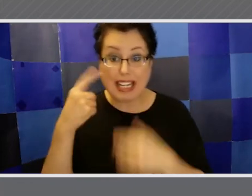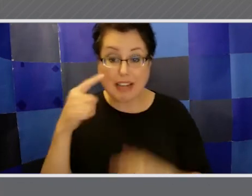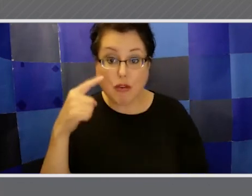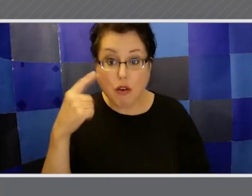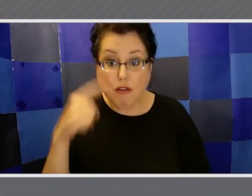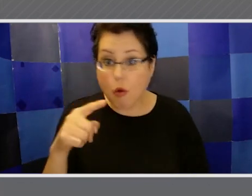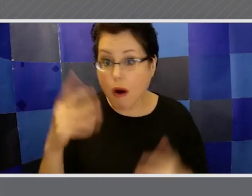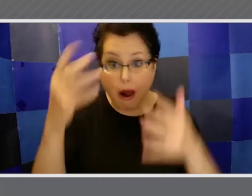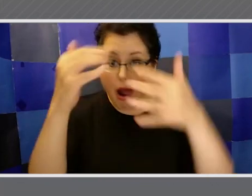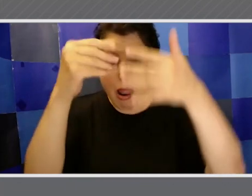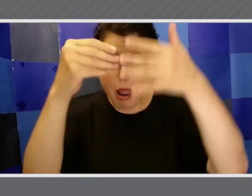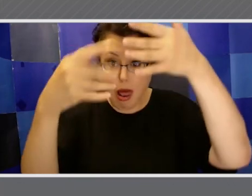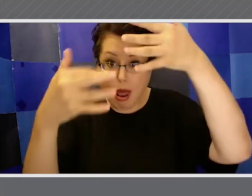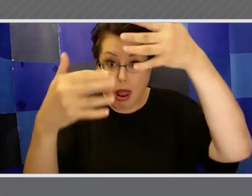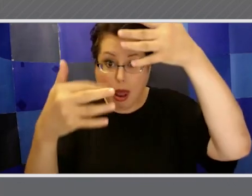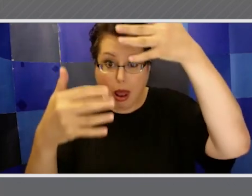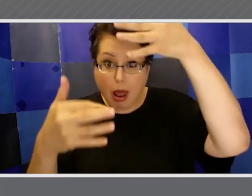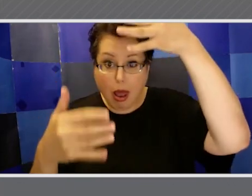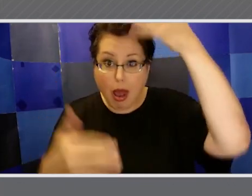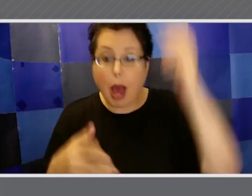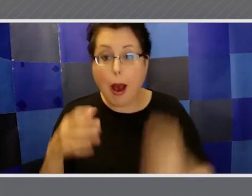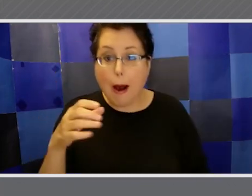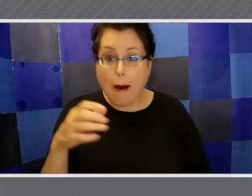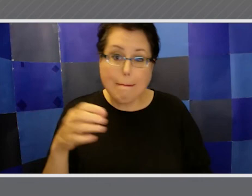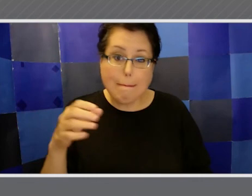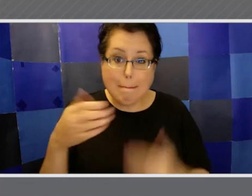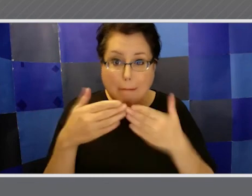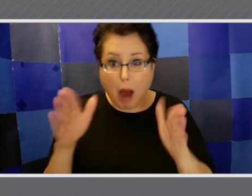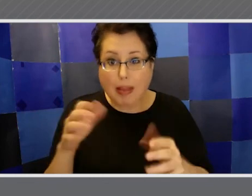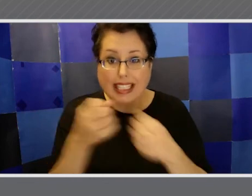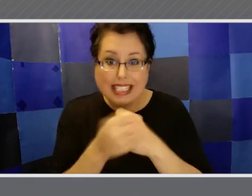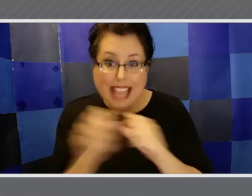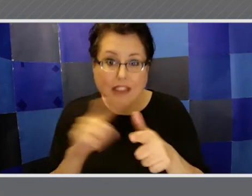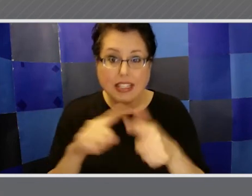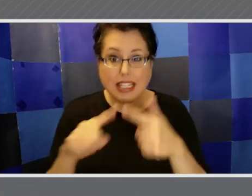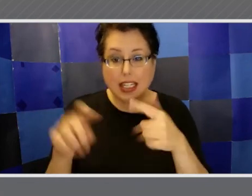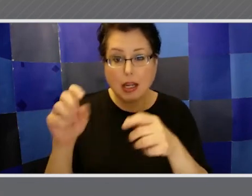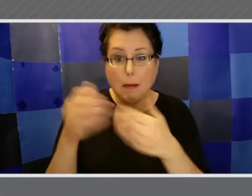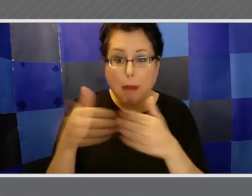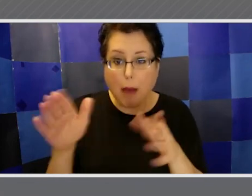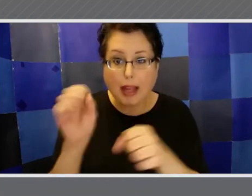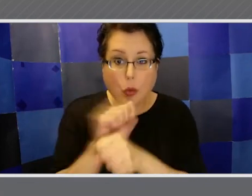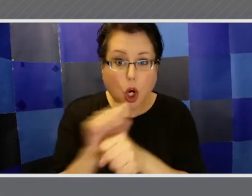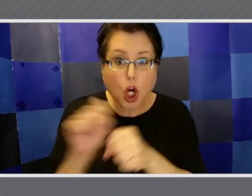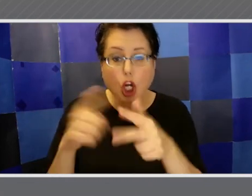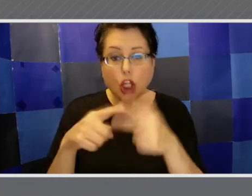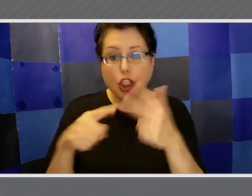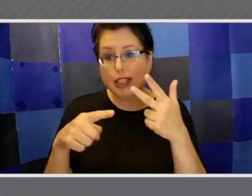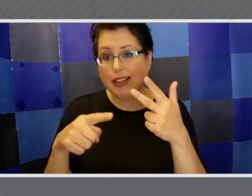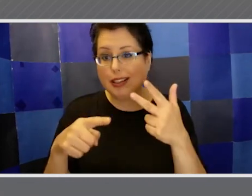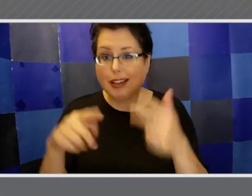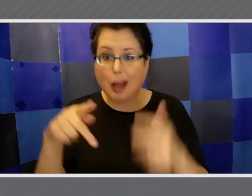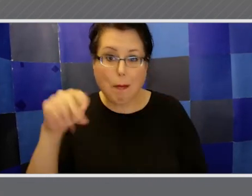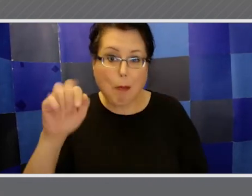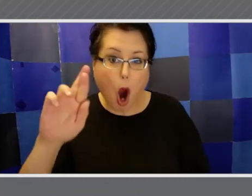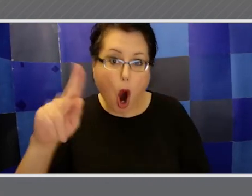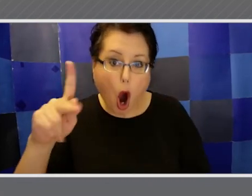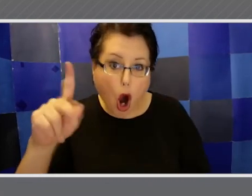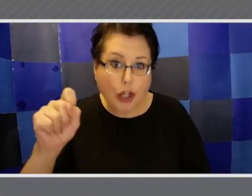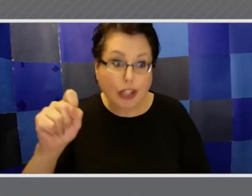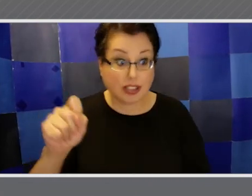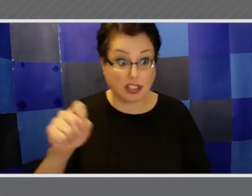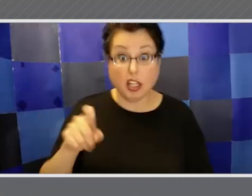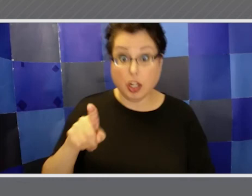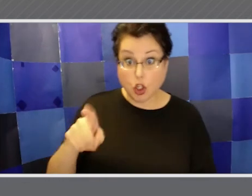different categories: public safety, public works, parks, general government, etc. And then there are some text boxes where you can type in